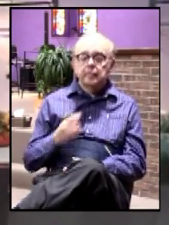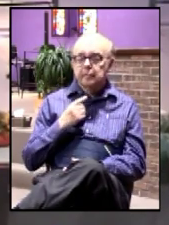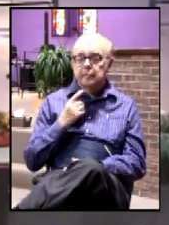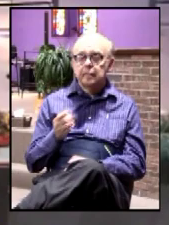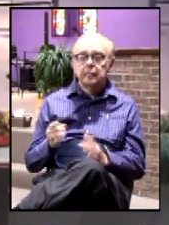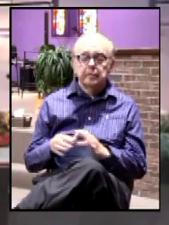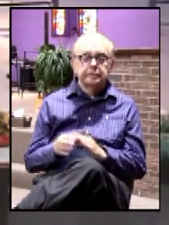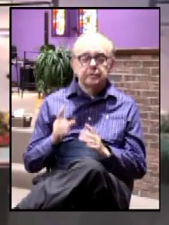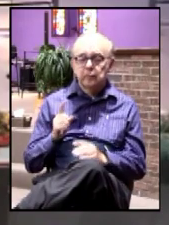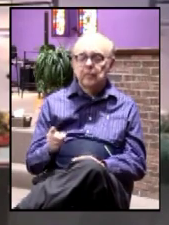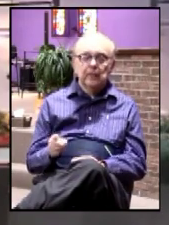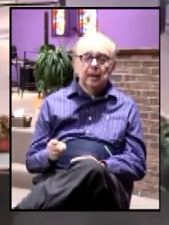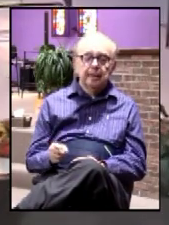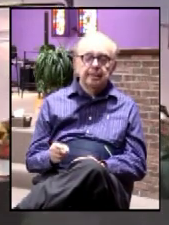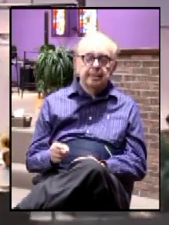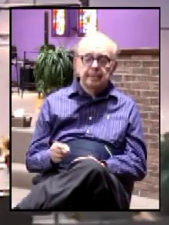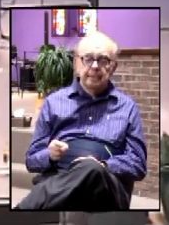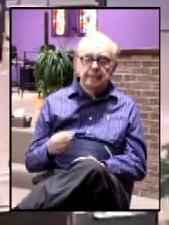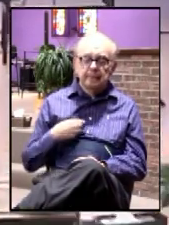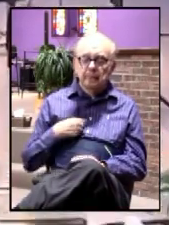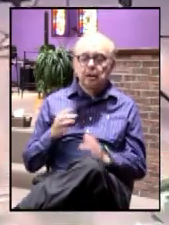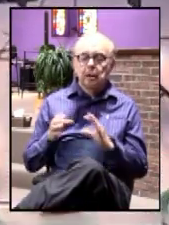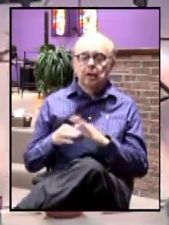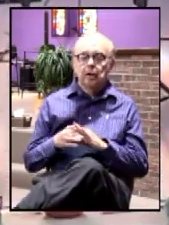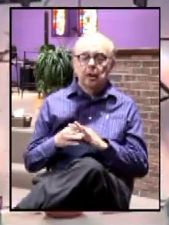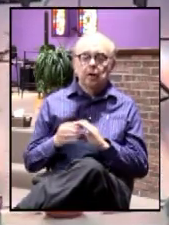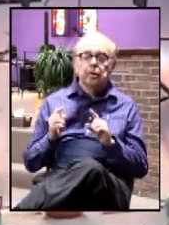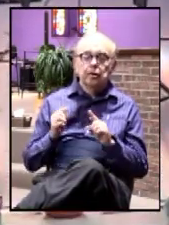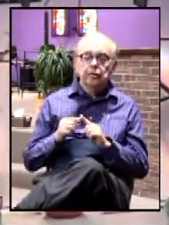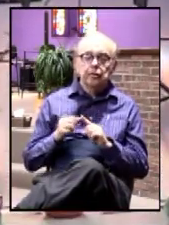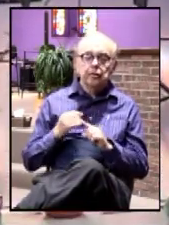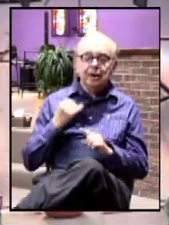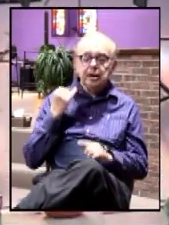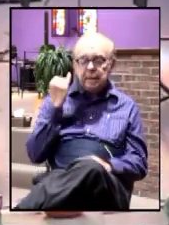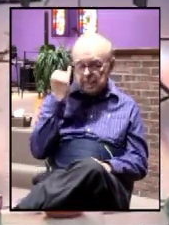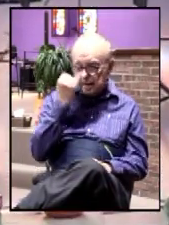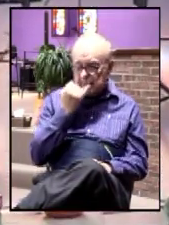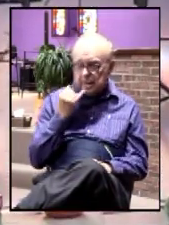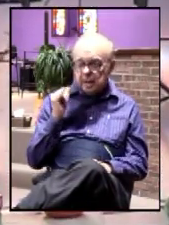And saying, I'm connected to them? No, I'm connected to an image.